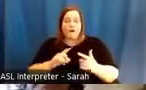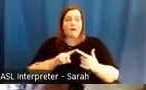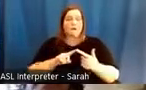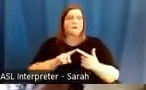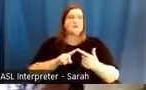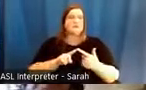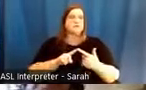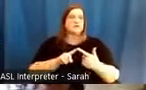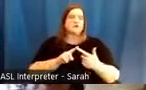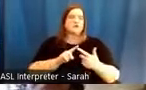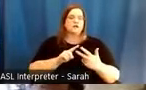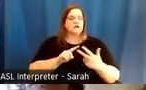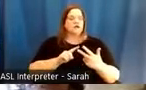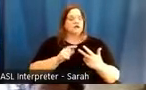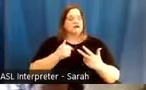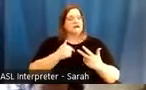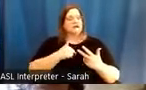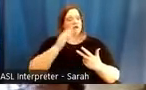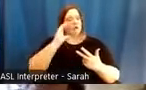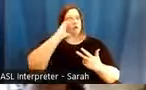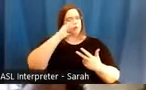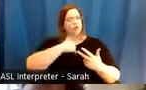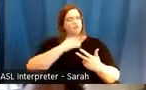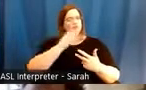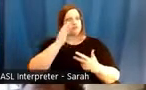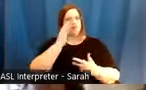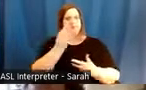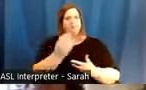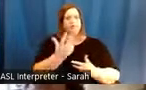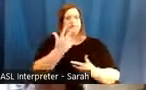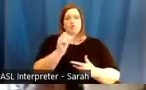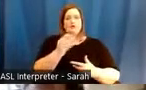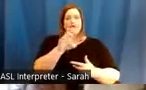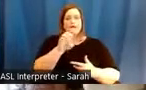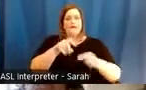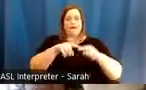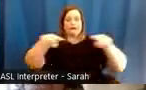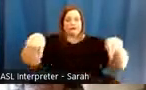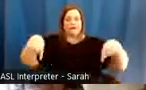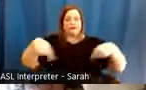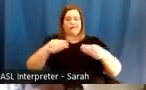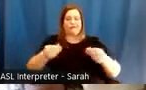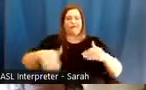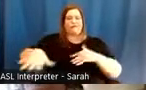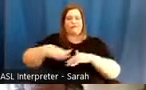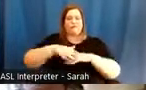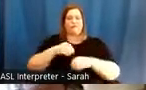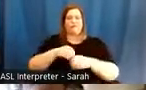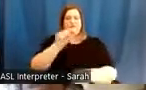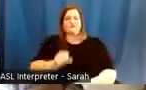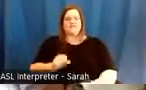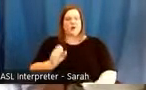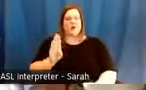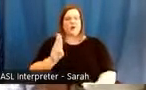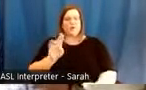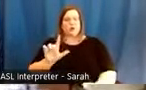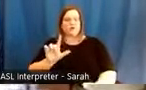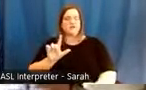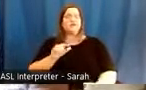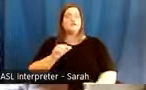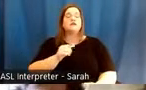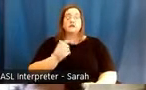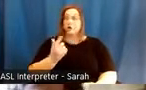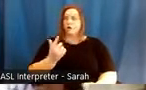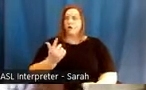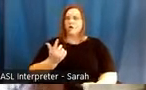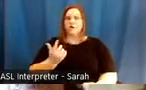very unusual, almost 3-acre property in South Burlington. And I thought, well, this could be a